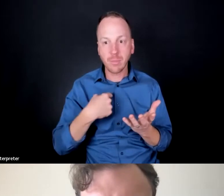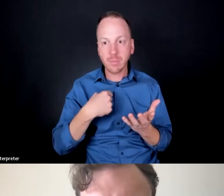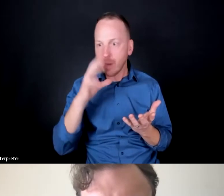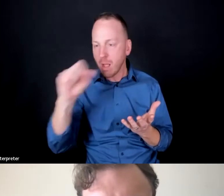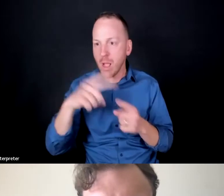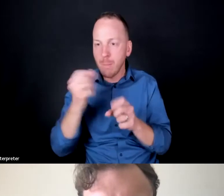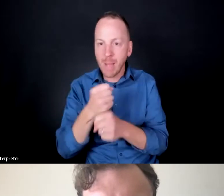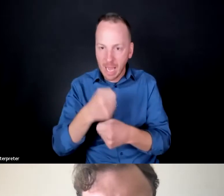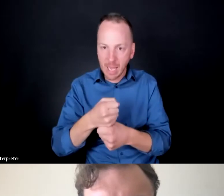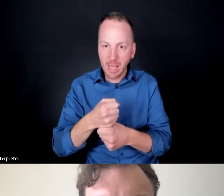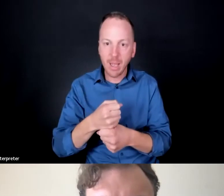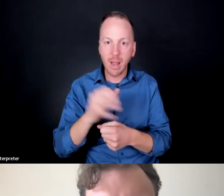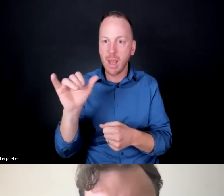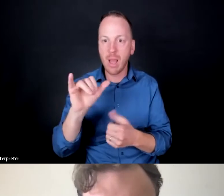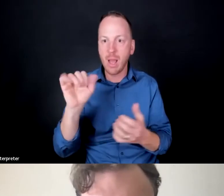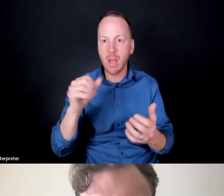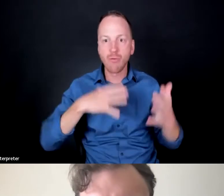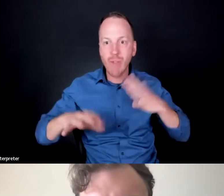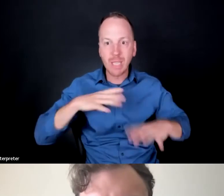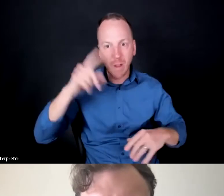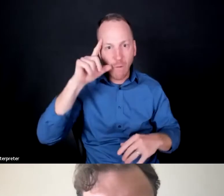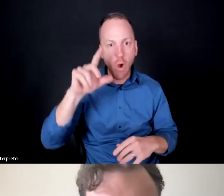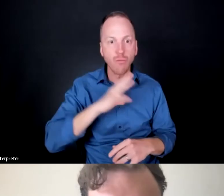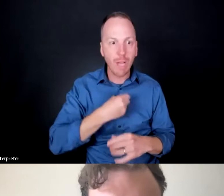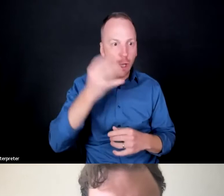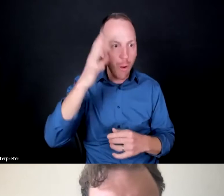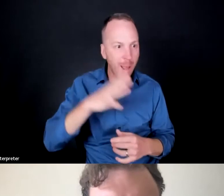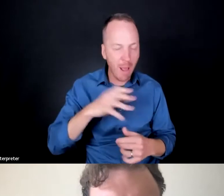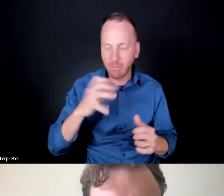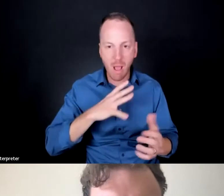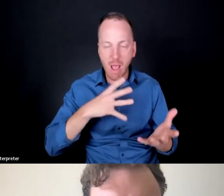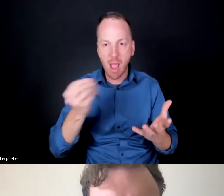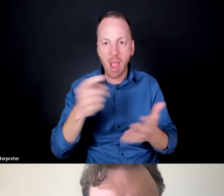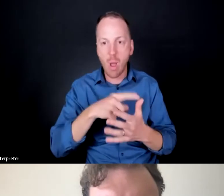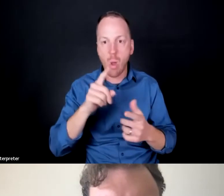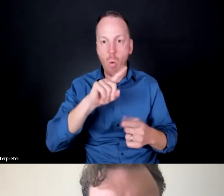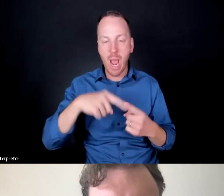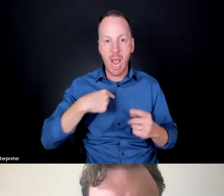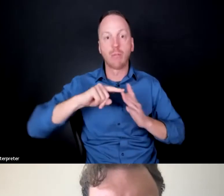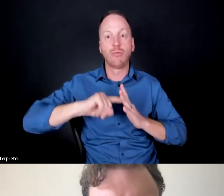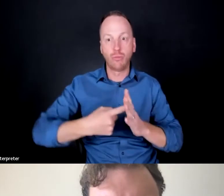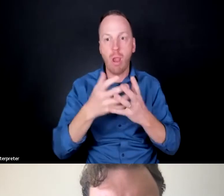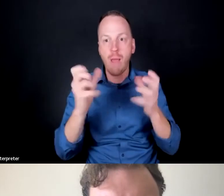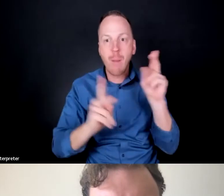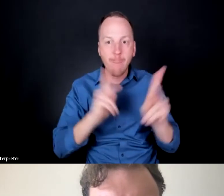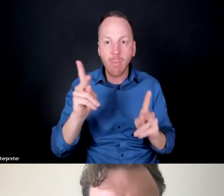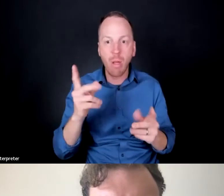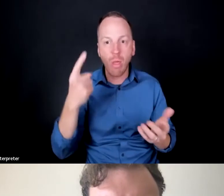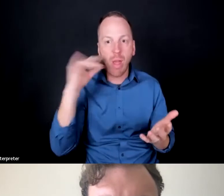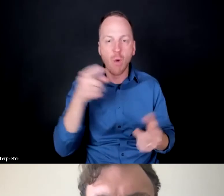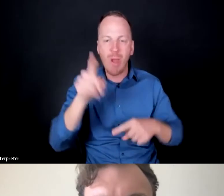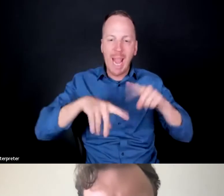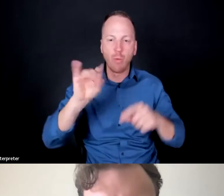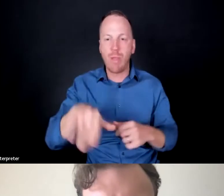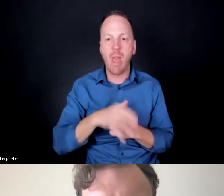interested in making like, yeah, dresses for trans men. And I feel like when I started, a lot of people would be like, you can't